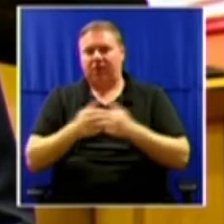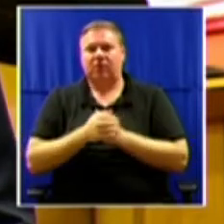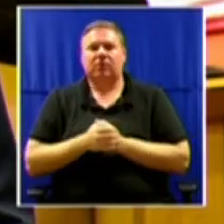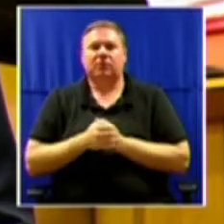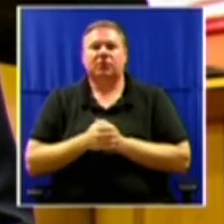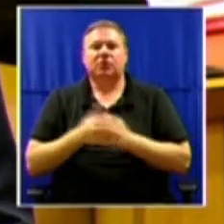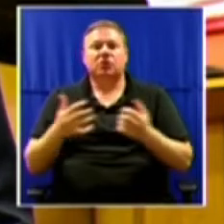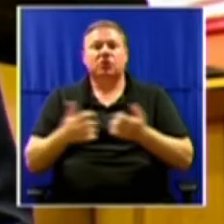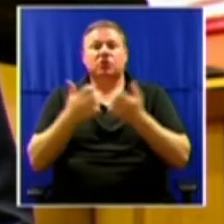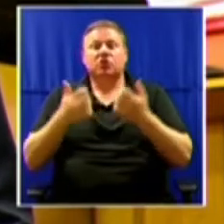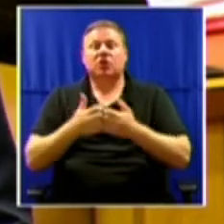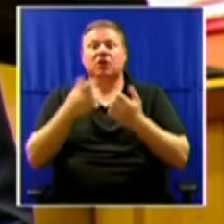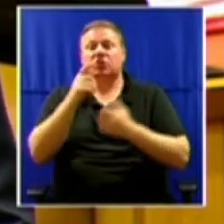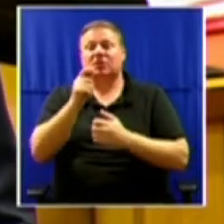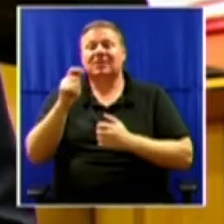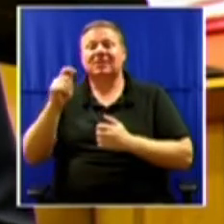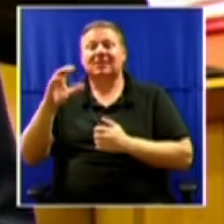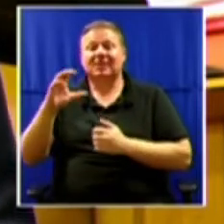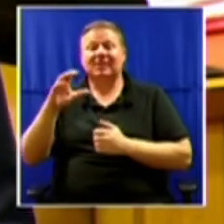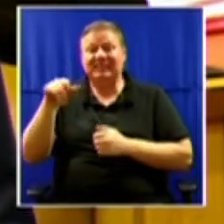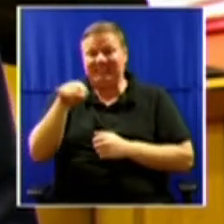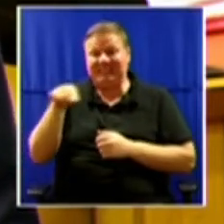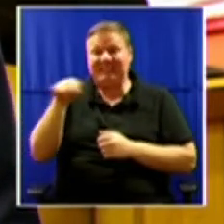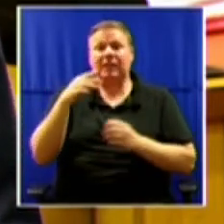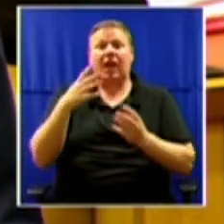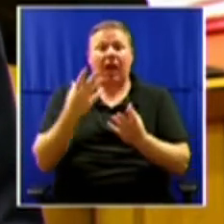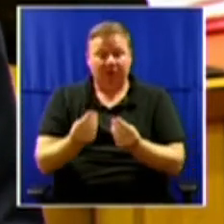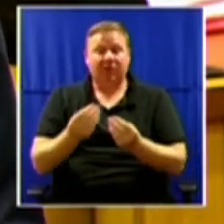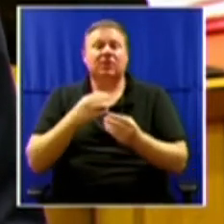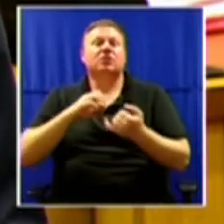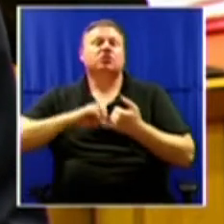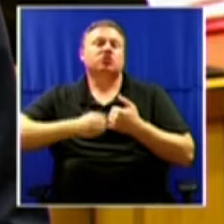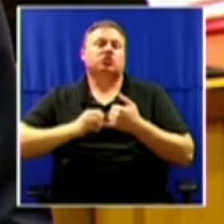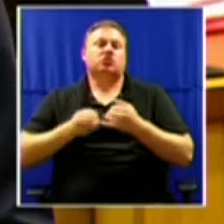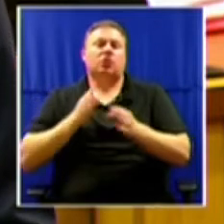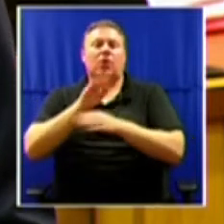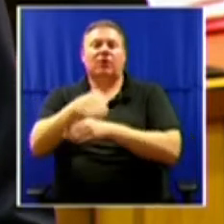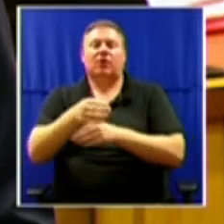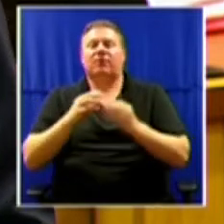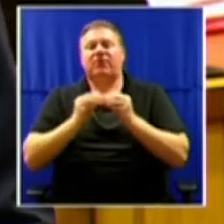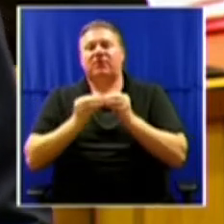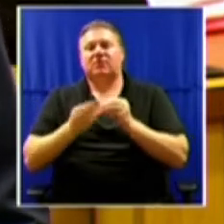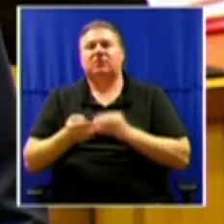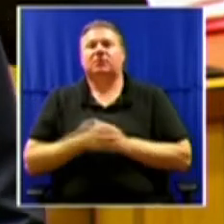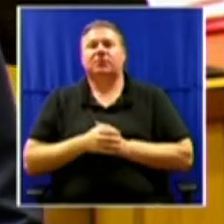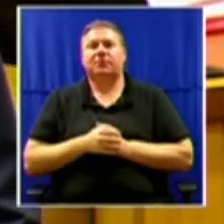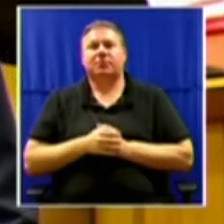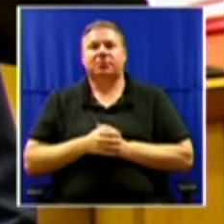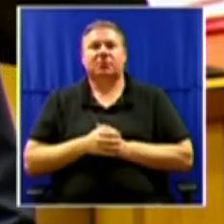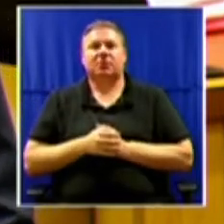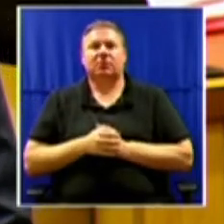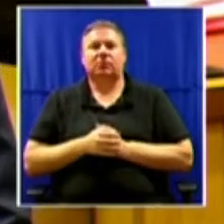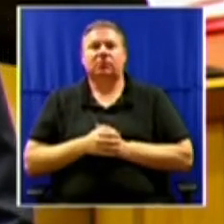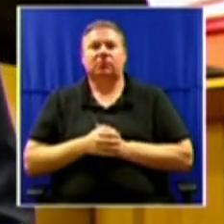centers are facing. And at this stage, we will continue with that program up